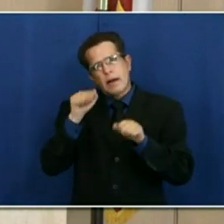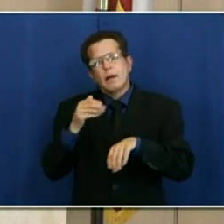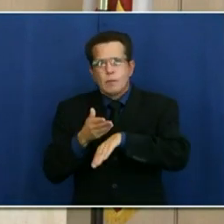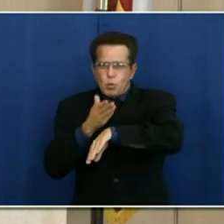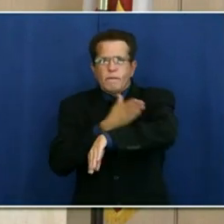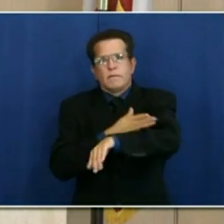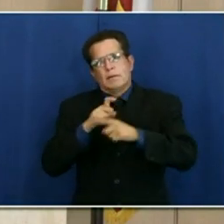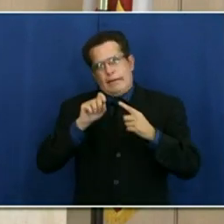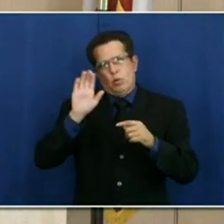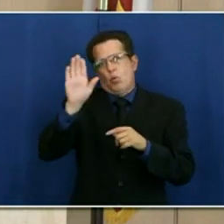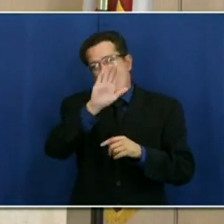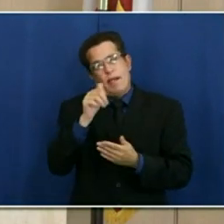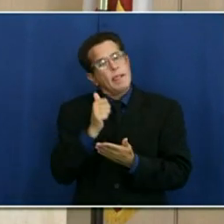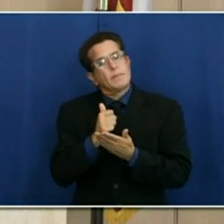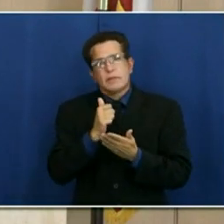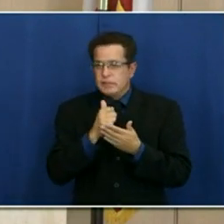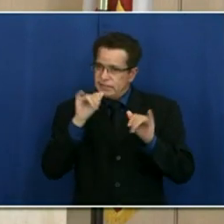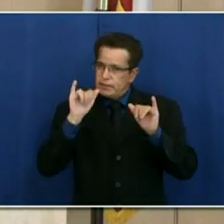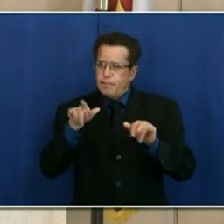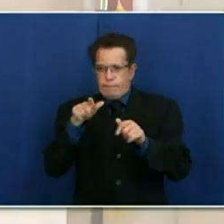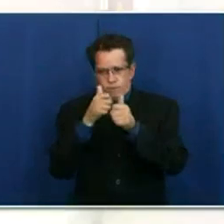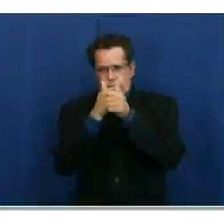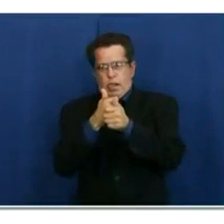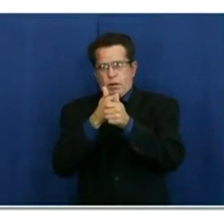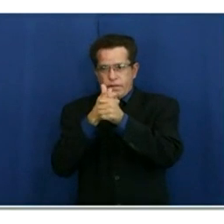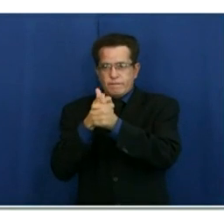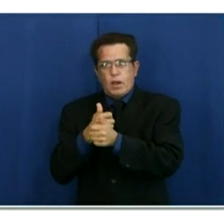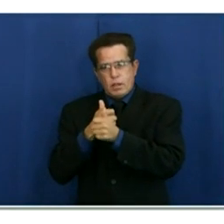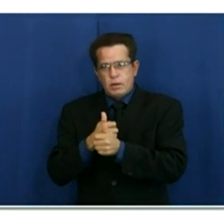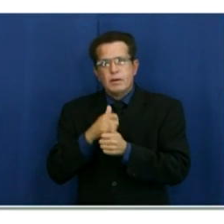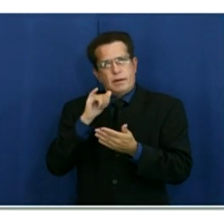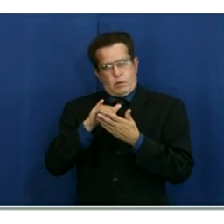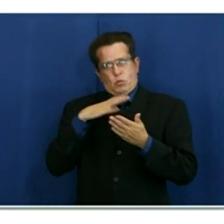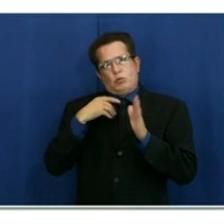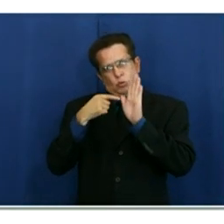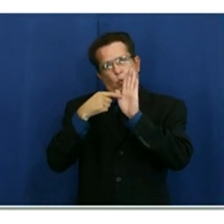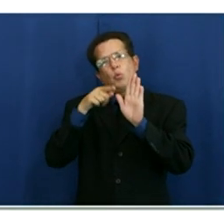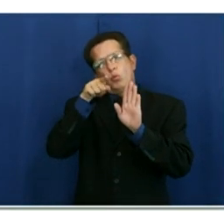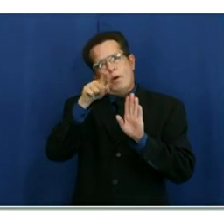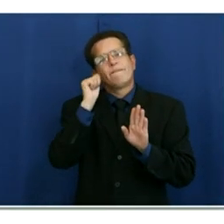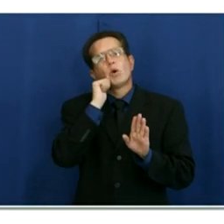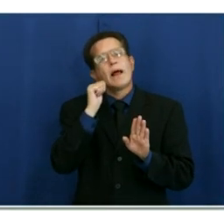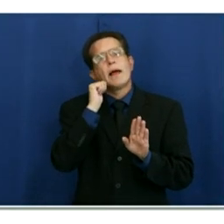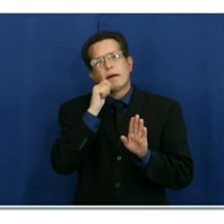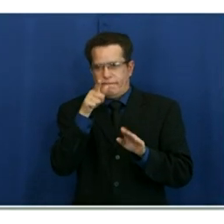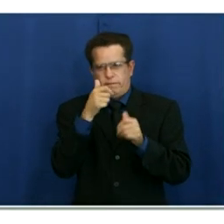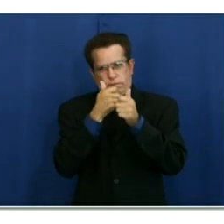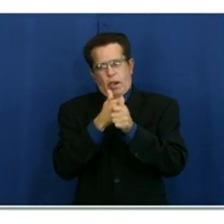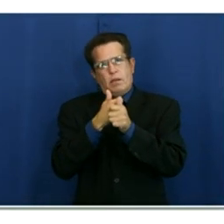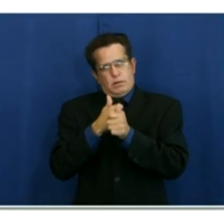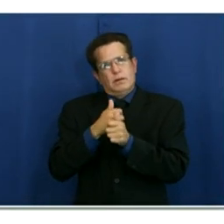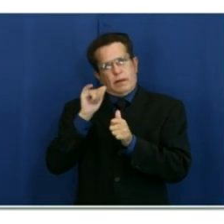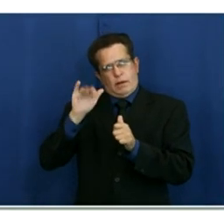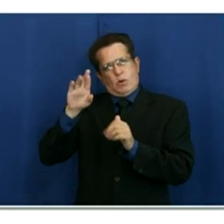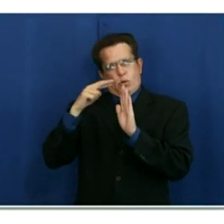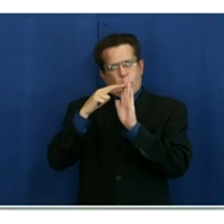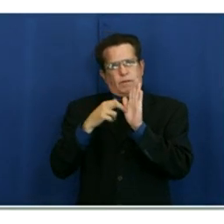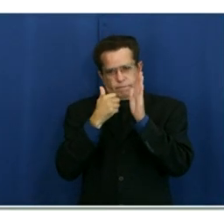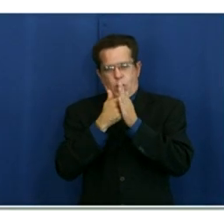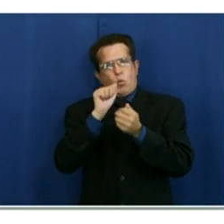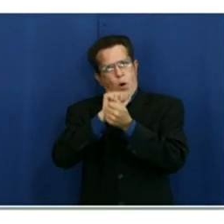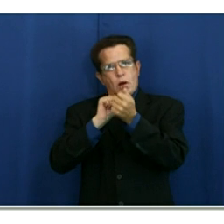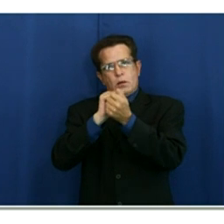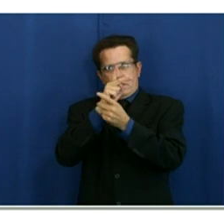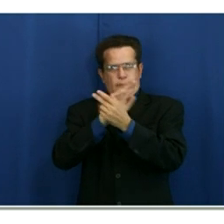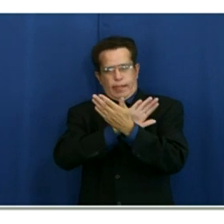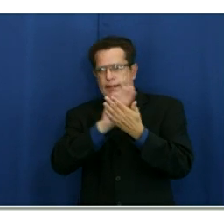your help. Continue to practice the non-pharmaceutical interventions that we talk about day in and day out, washing your hands,